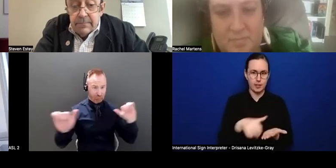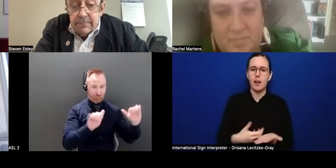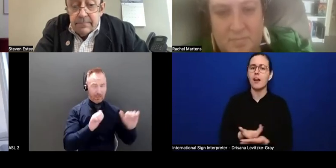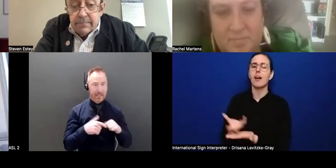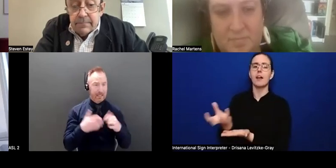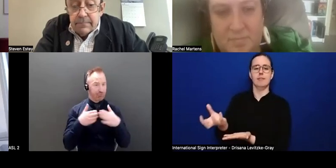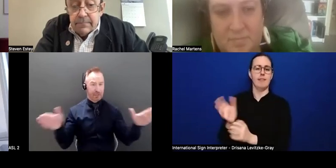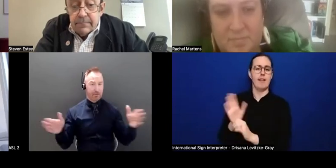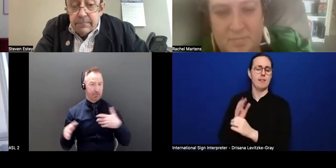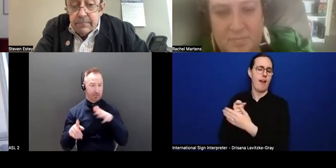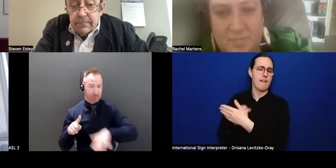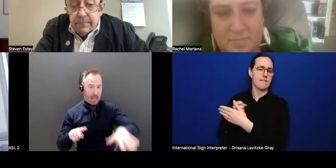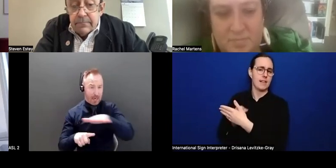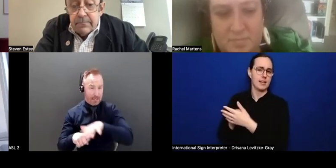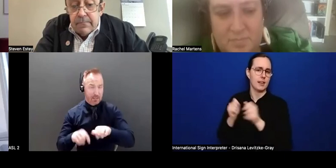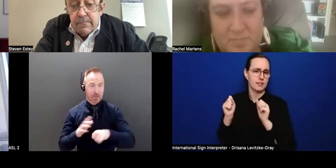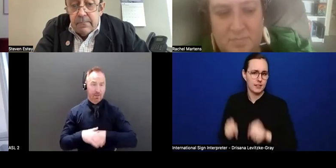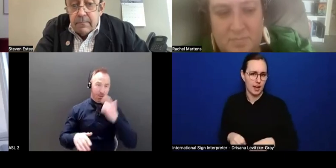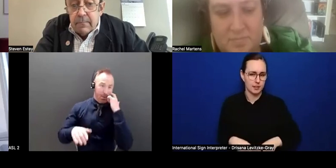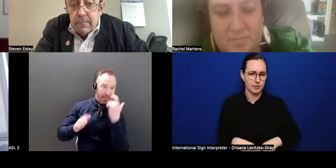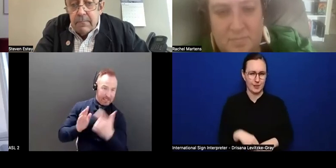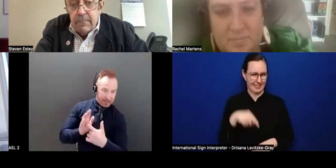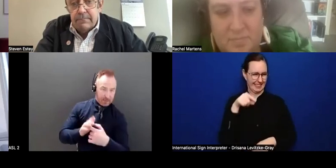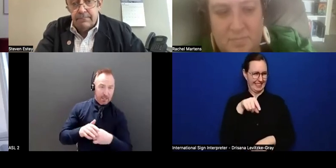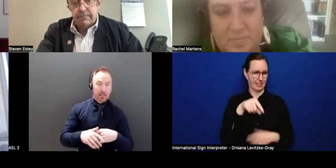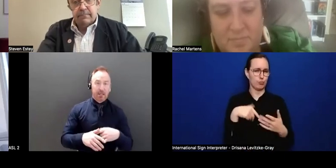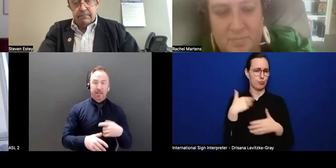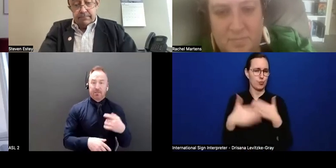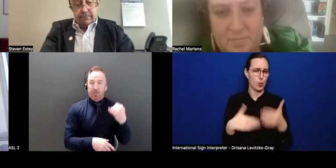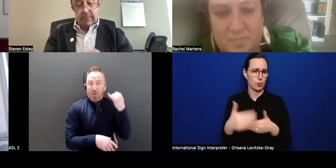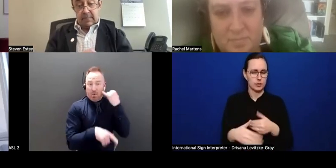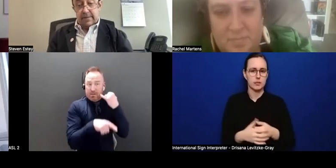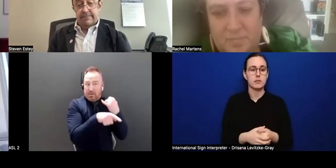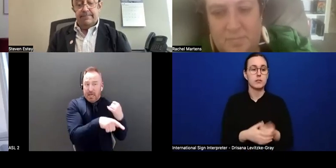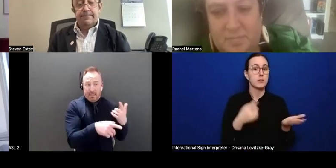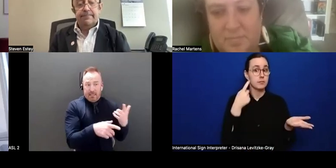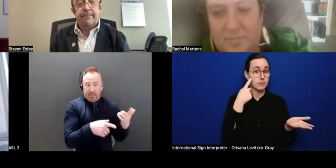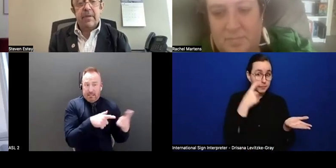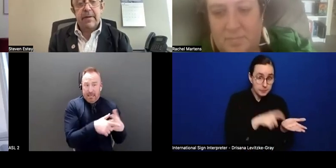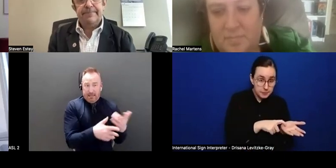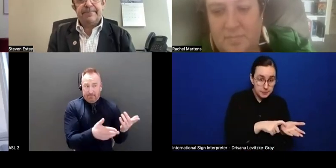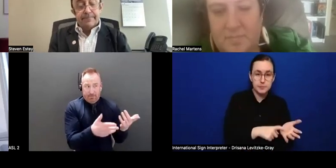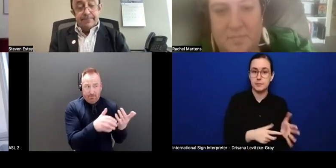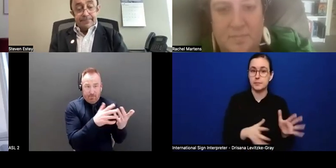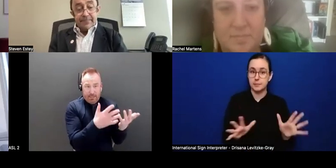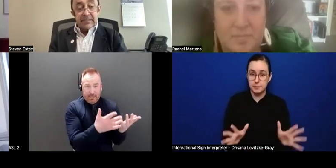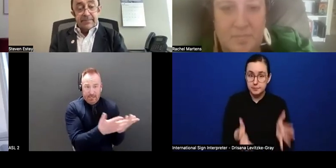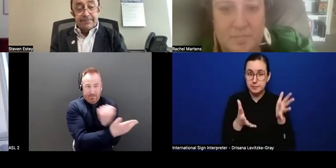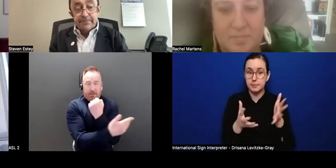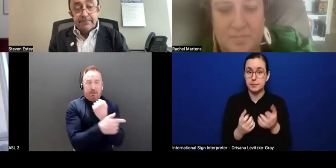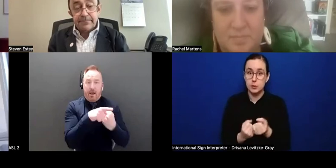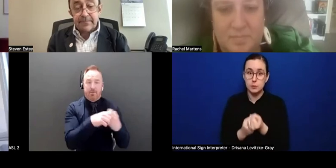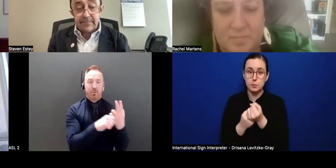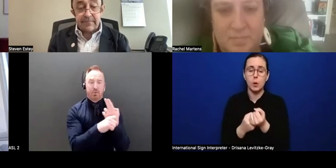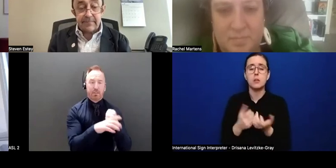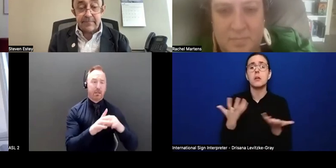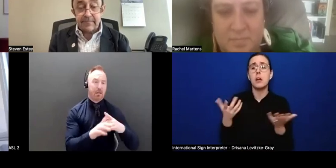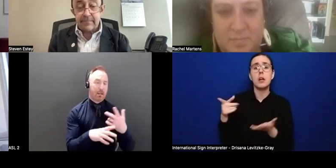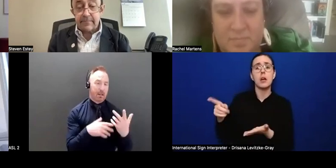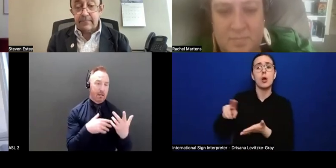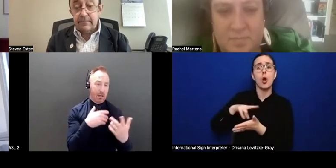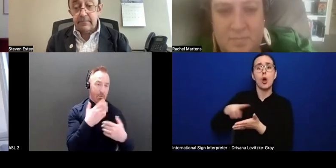recognition and the obligation, even if non-binding, of using the convention in practical ways in the different sectors. So yeah,